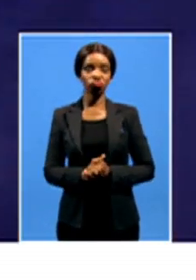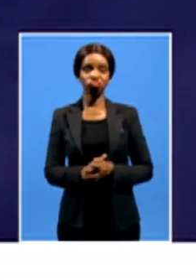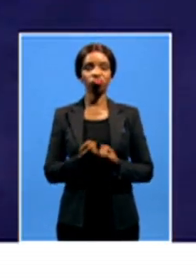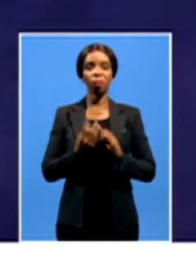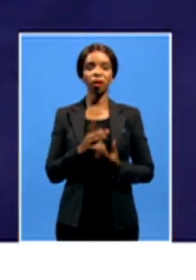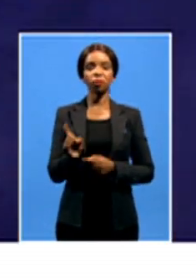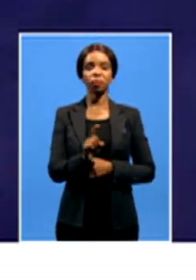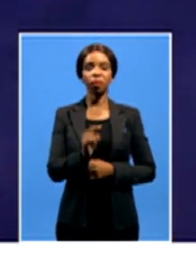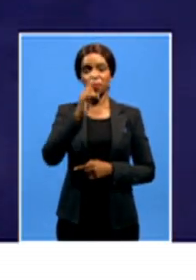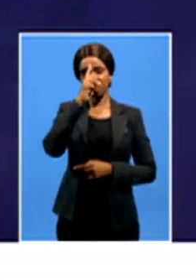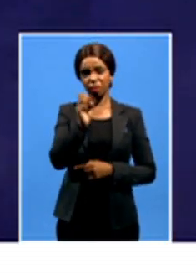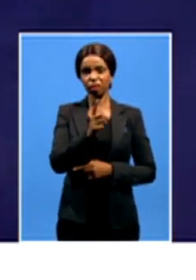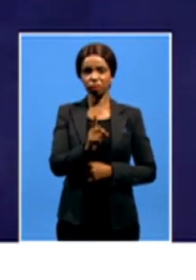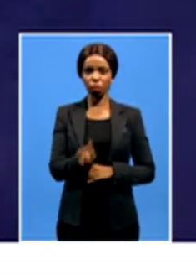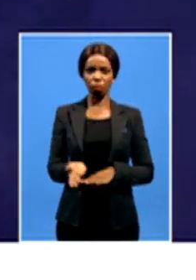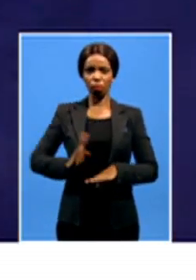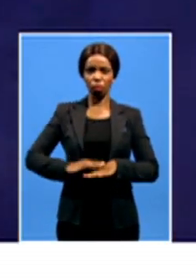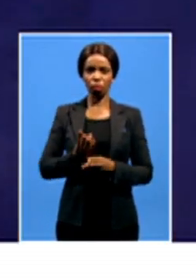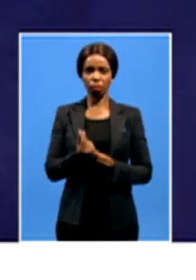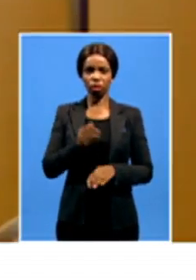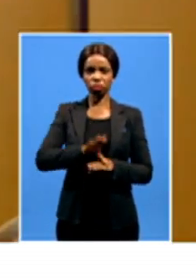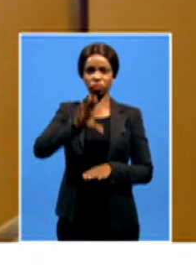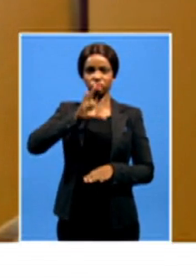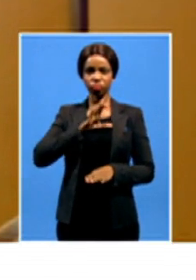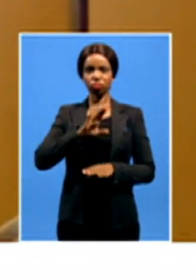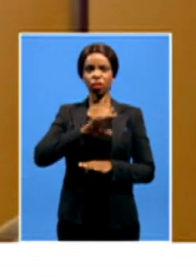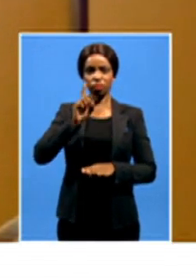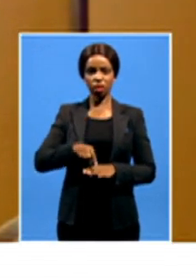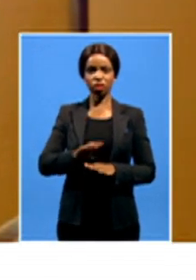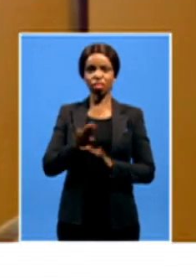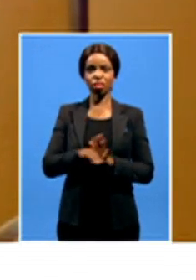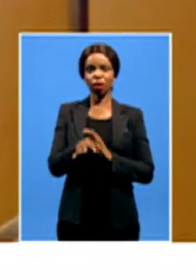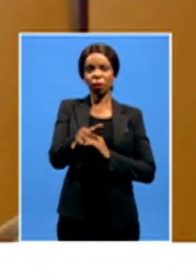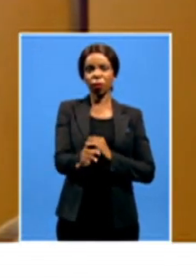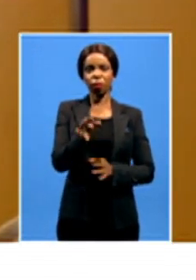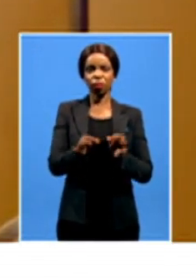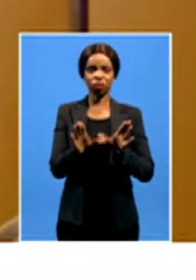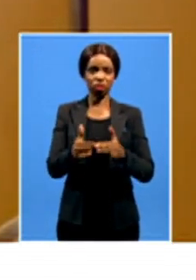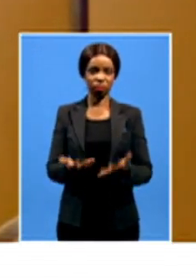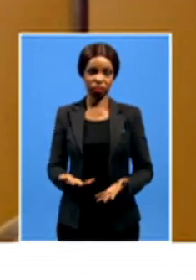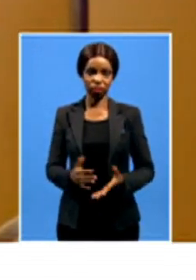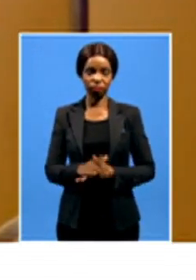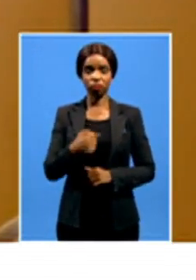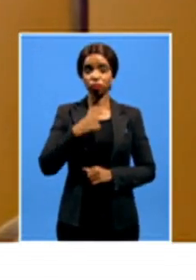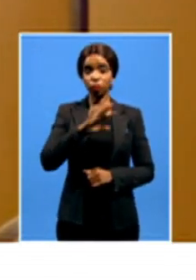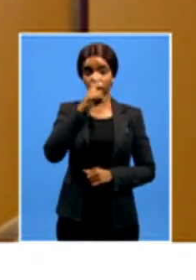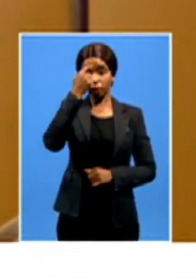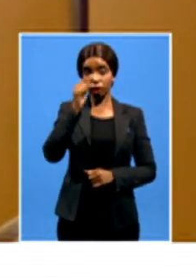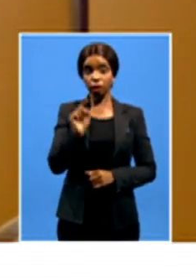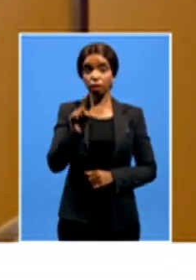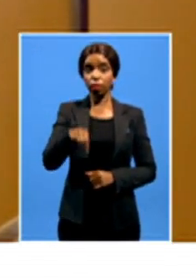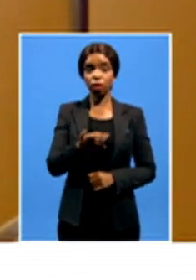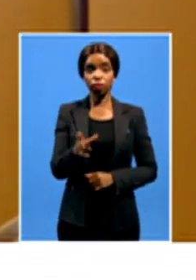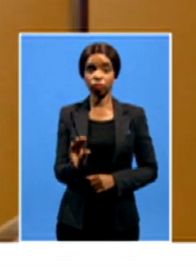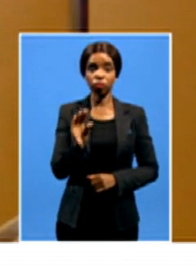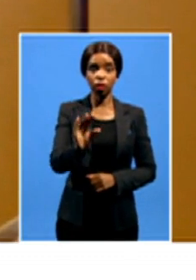parties believe they're entitled to more money than the small parties. We don't think that there is anything good about them not getting money, but